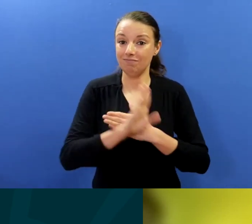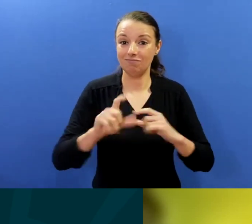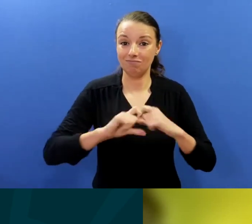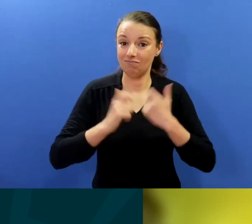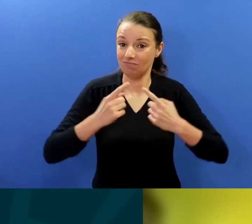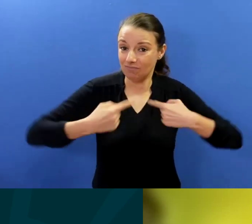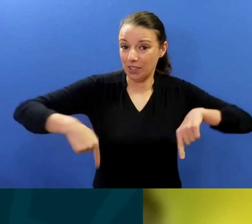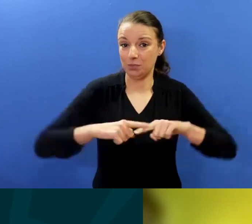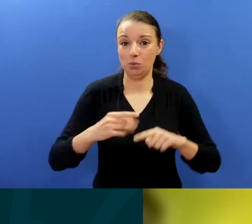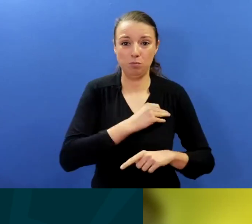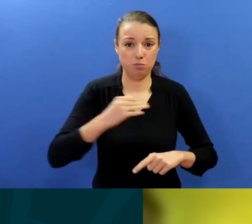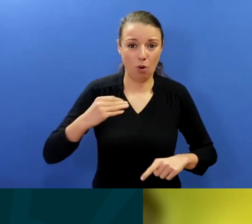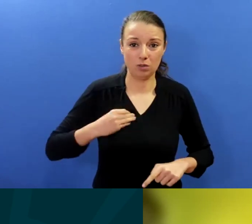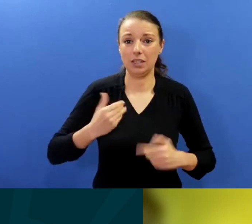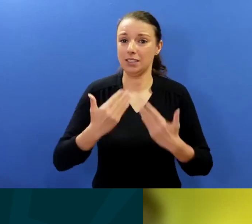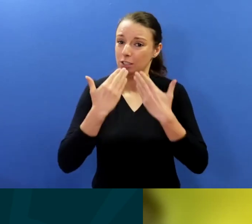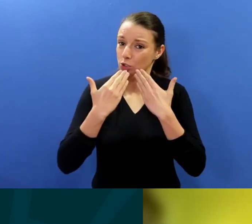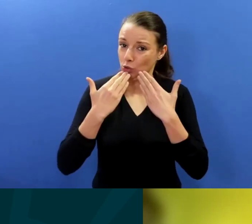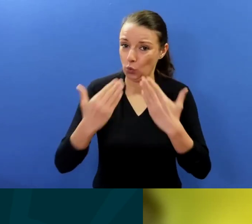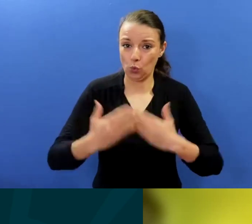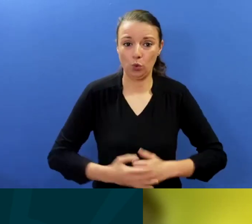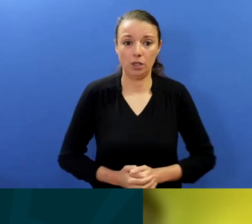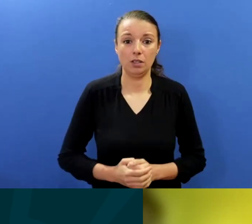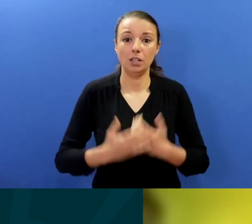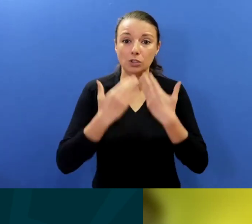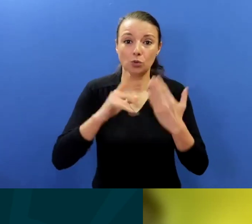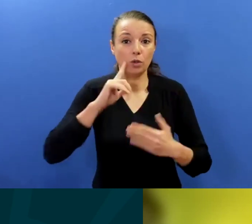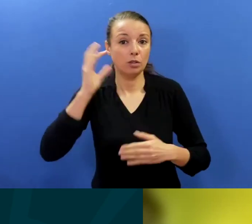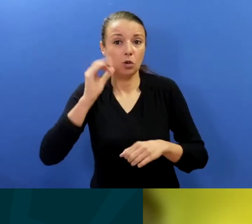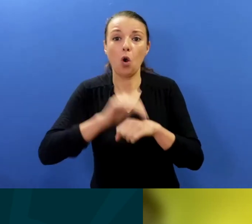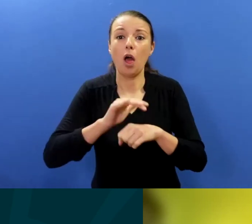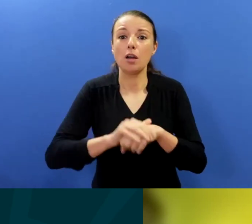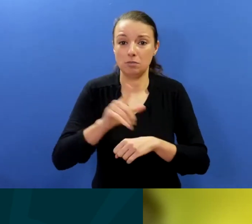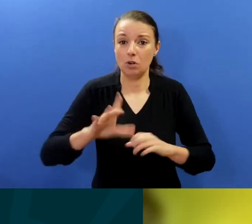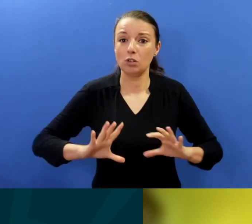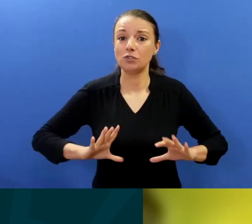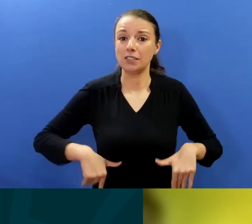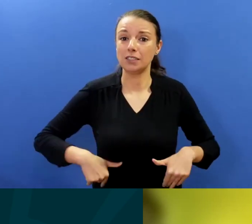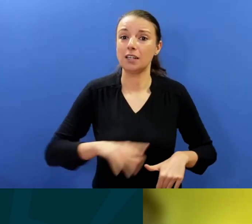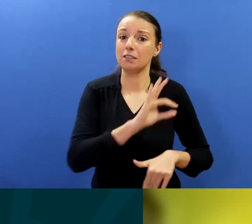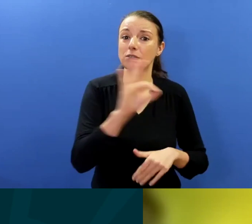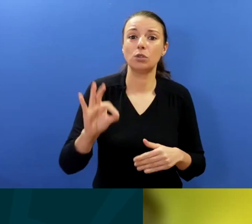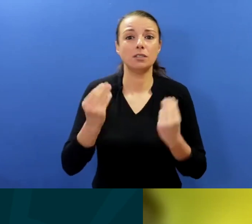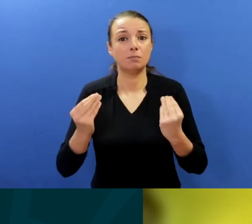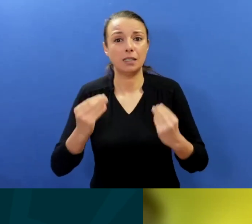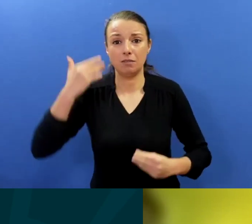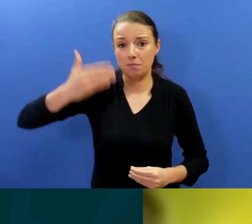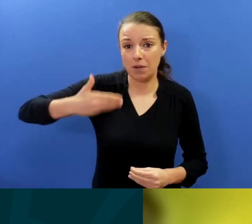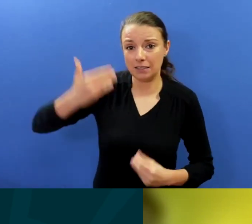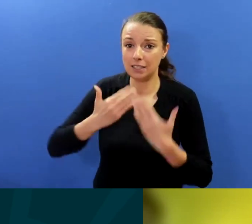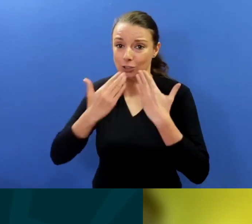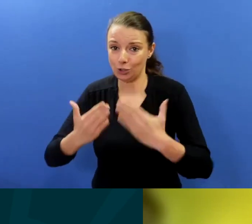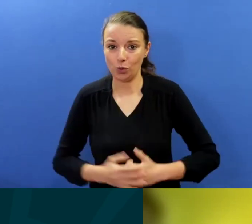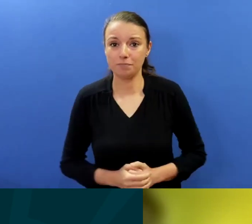in preparing this great seminar. And on behalf of the entire Polish team, I'm very grateful to